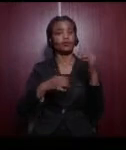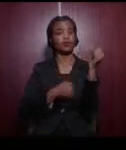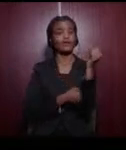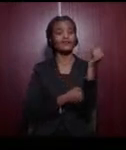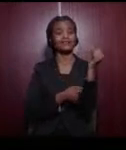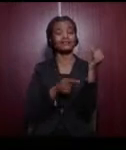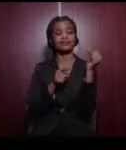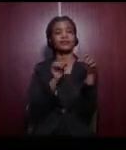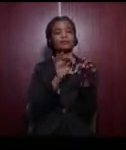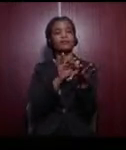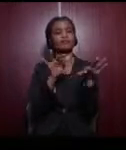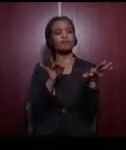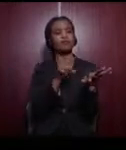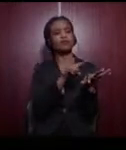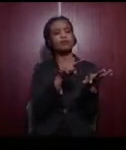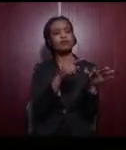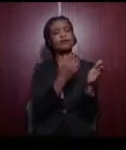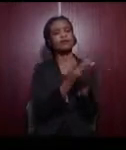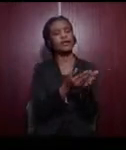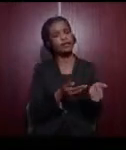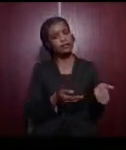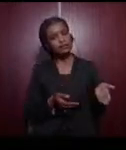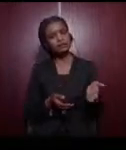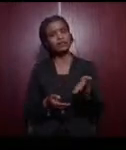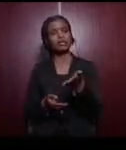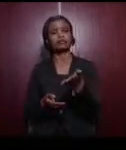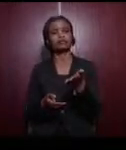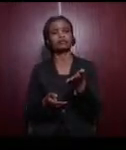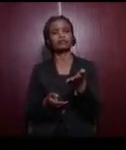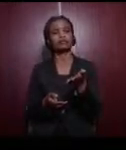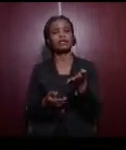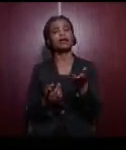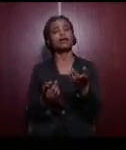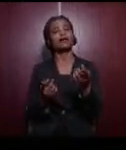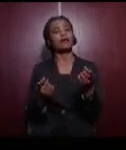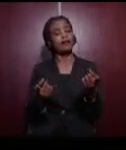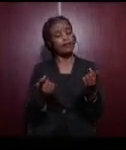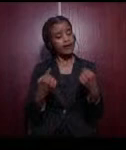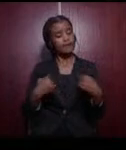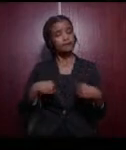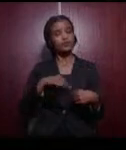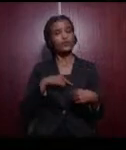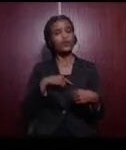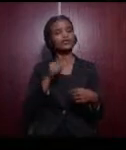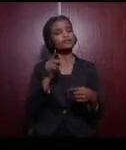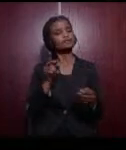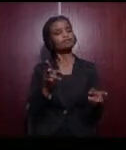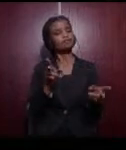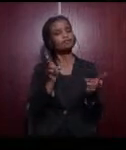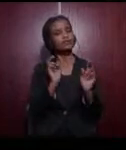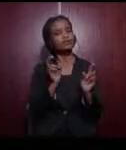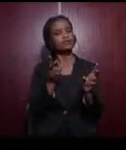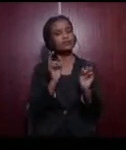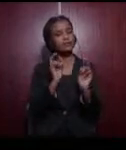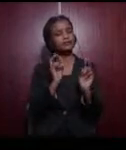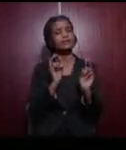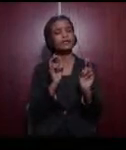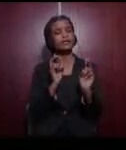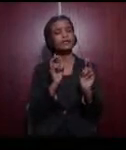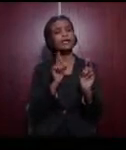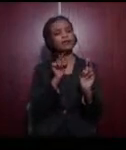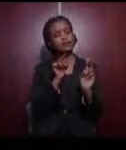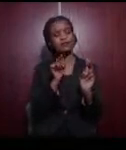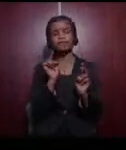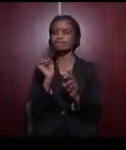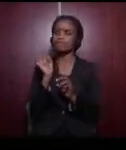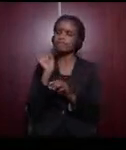go and listen to those NPOs and see ukuthi kena where can you help us as